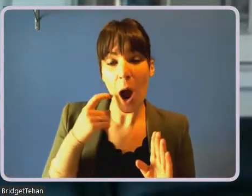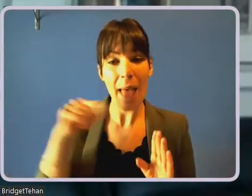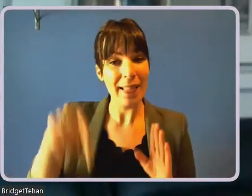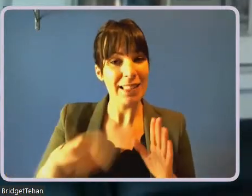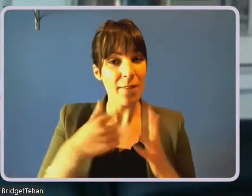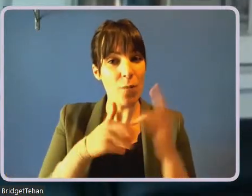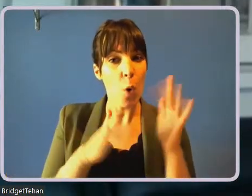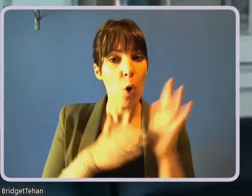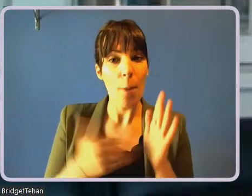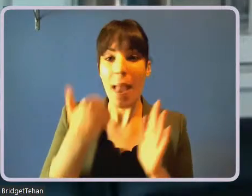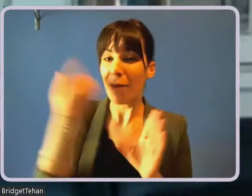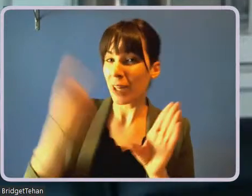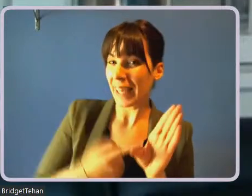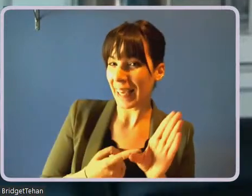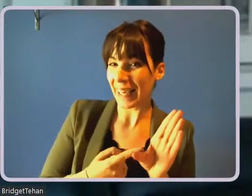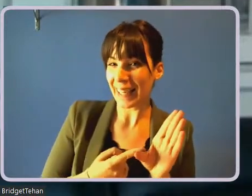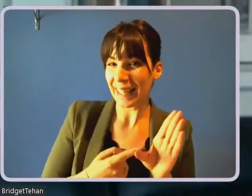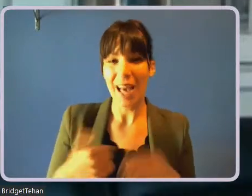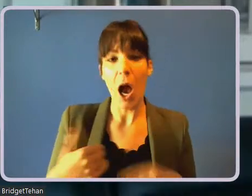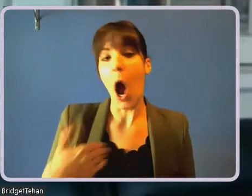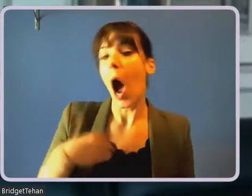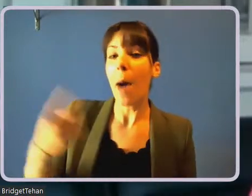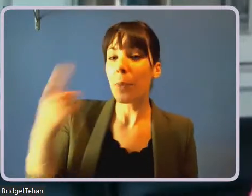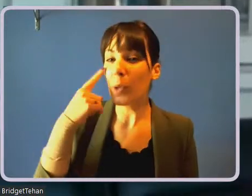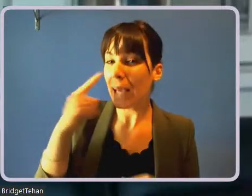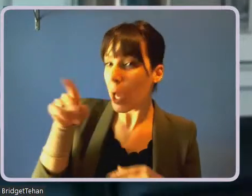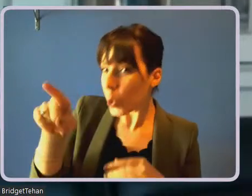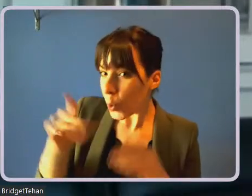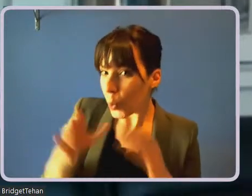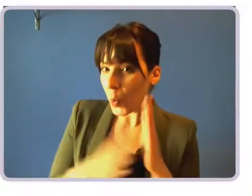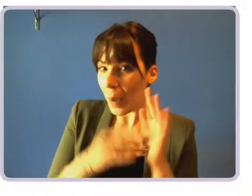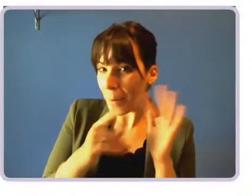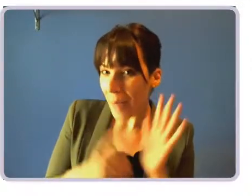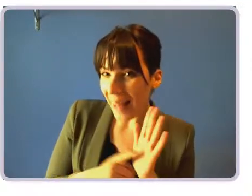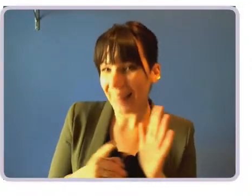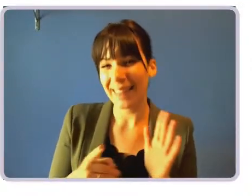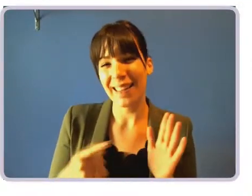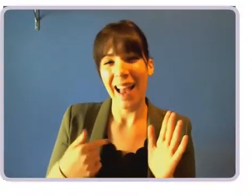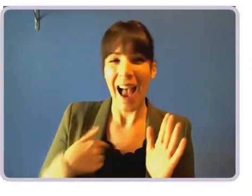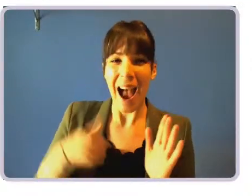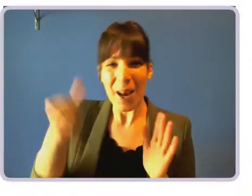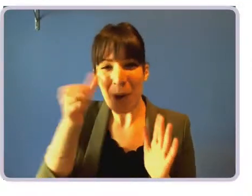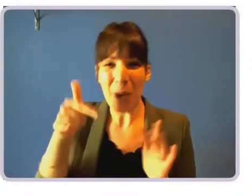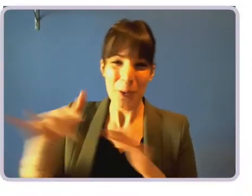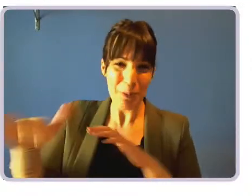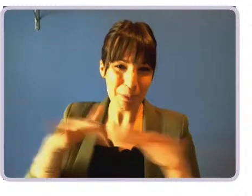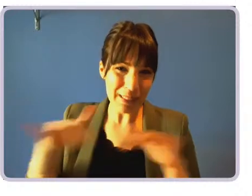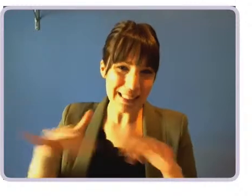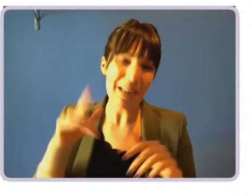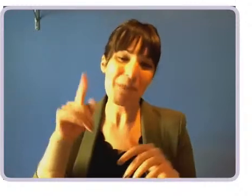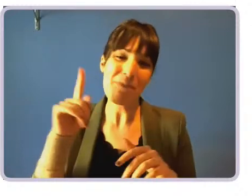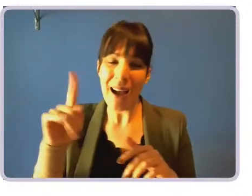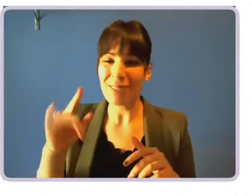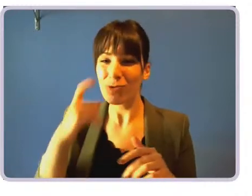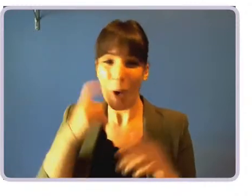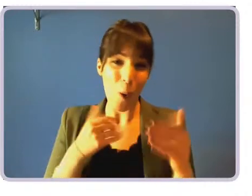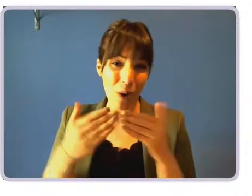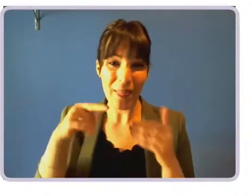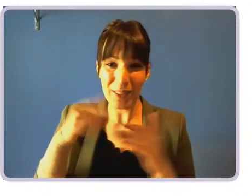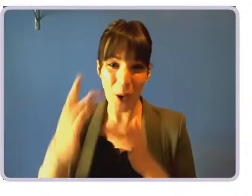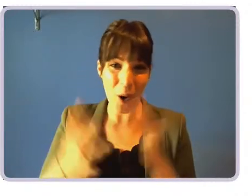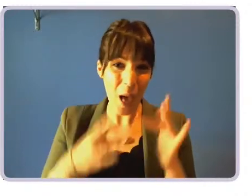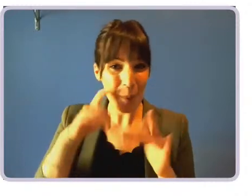because, of course, you don't have enough to do on a day-to-day basis to think about pulling together something like this online. If I could just thank all of the